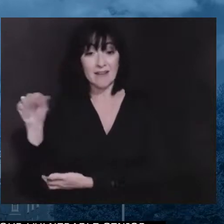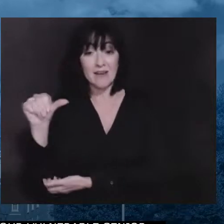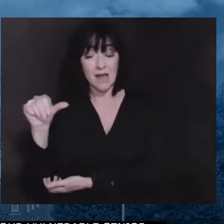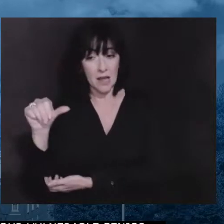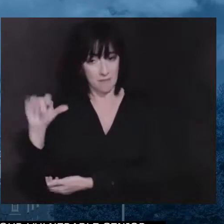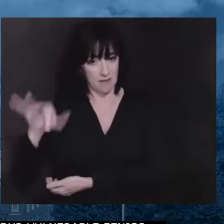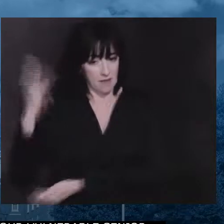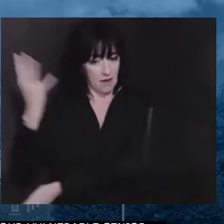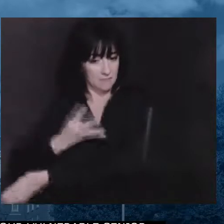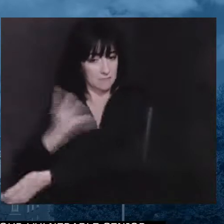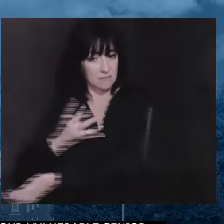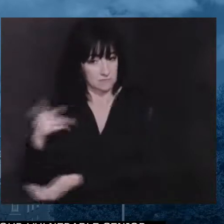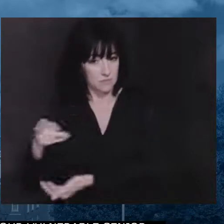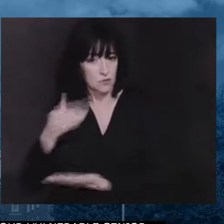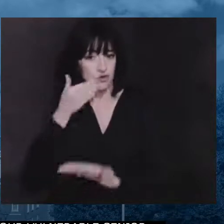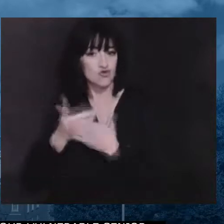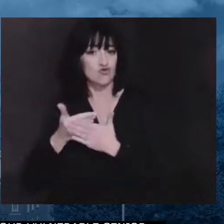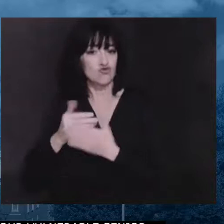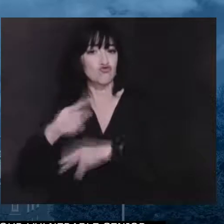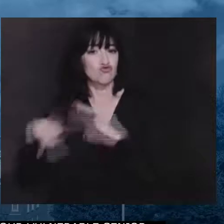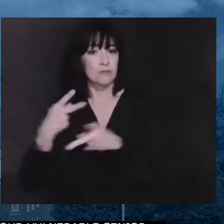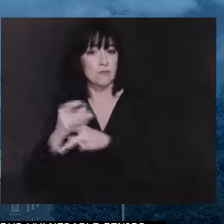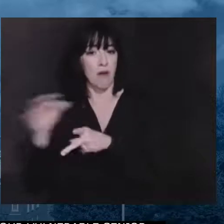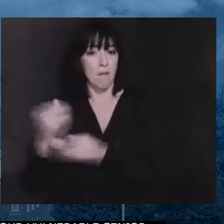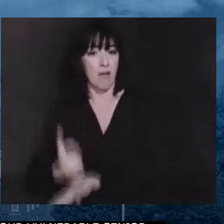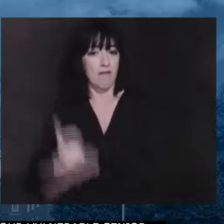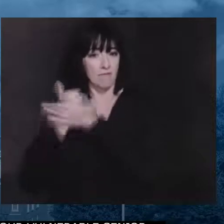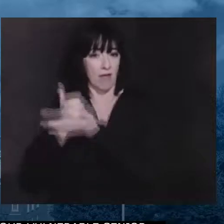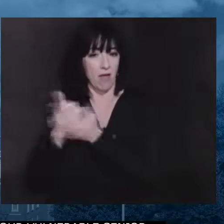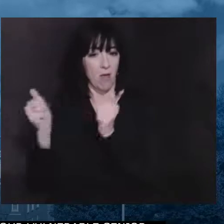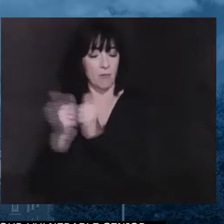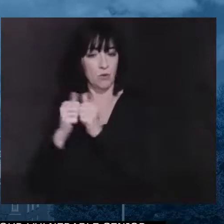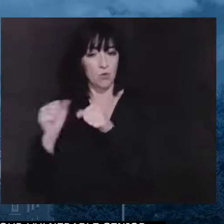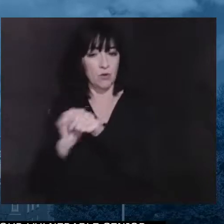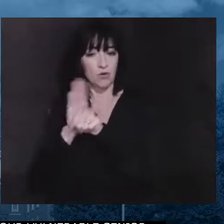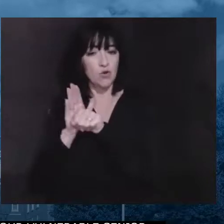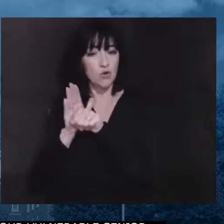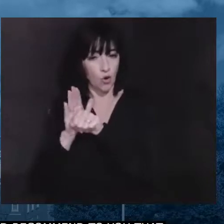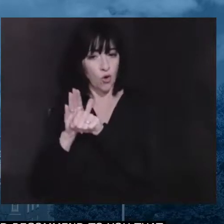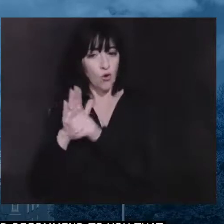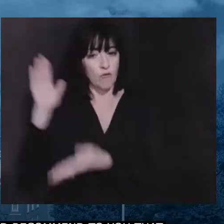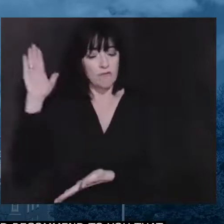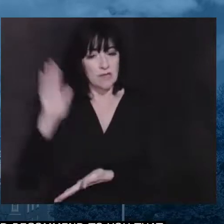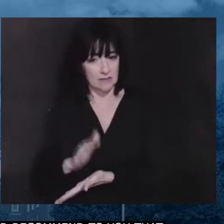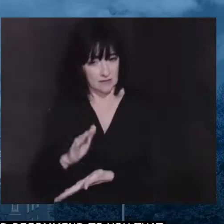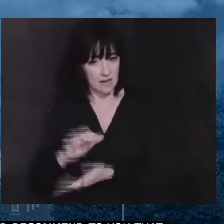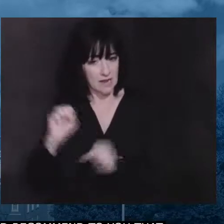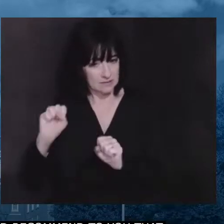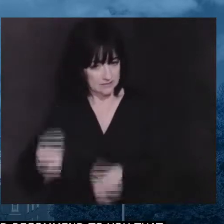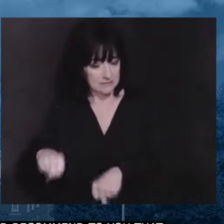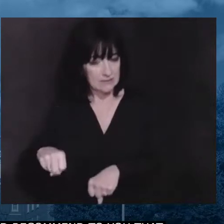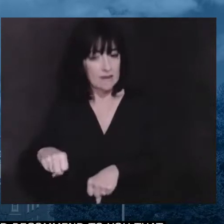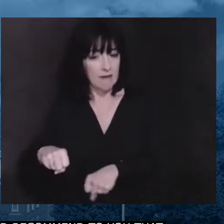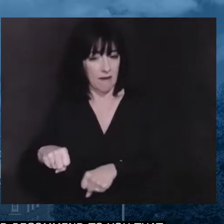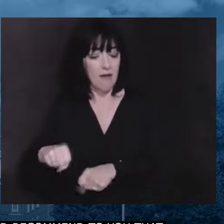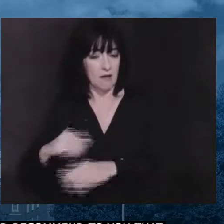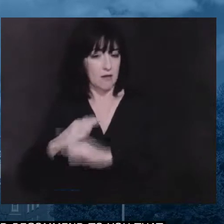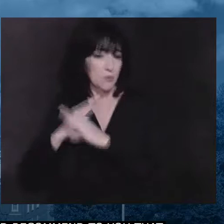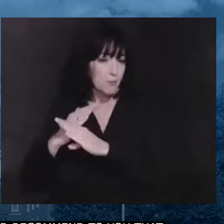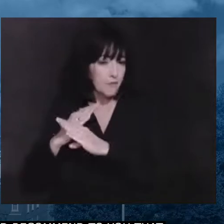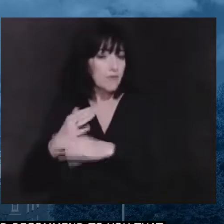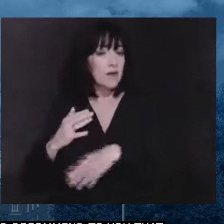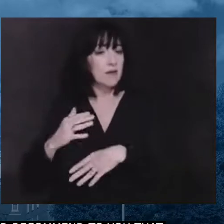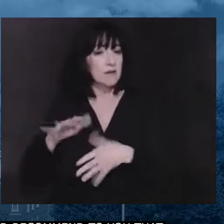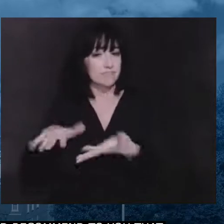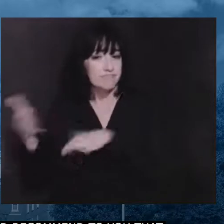you contact your physician if you have those flu-like symptoms to get tested so that you can get that treatment quickly,